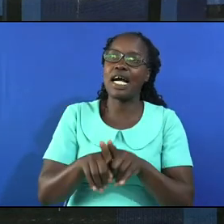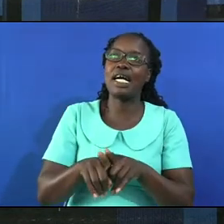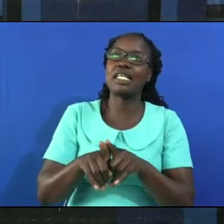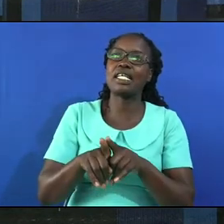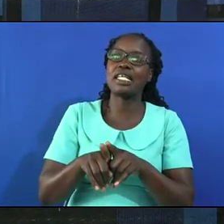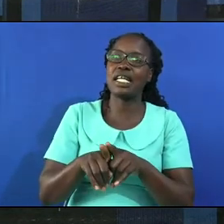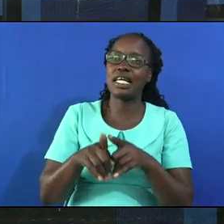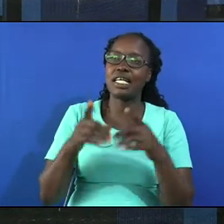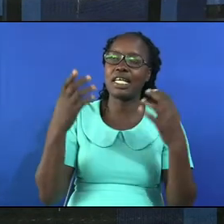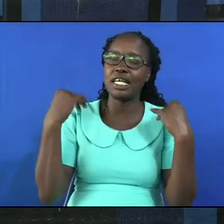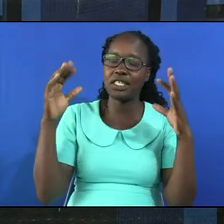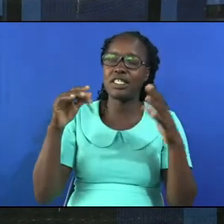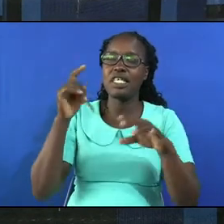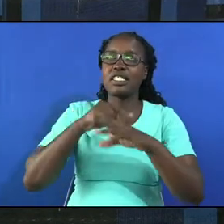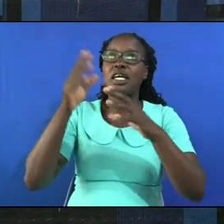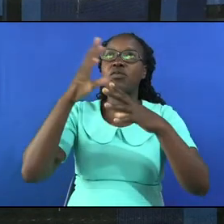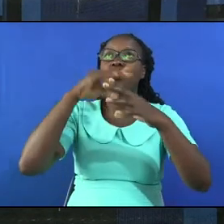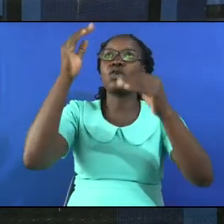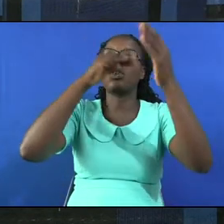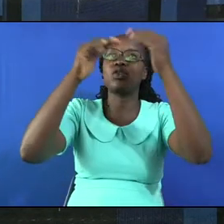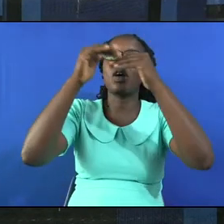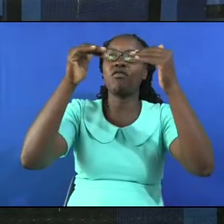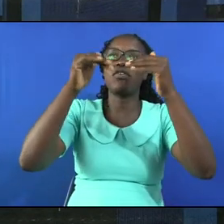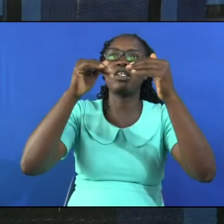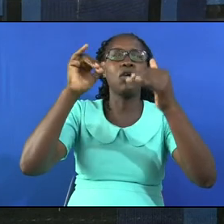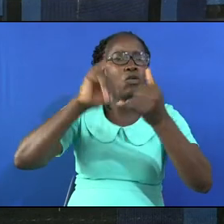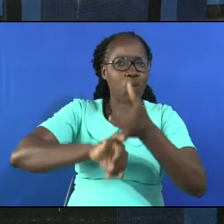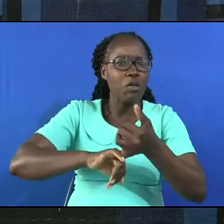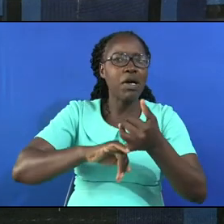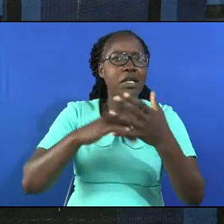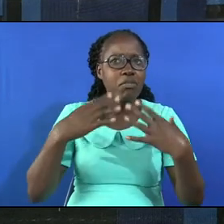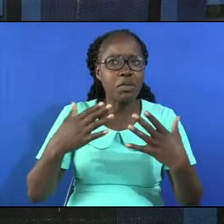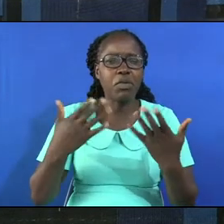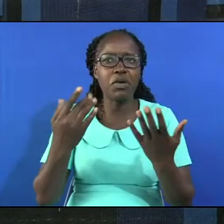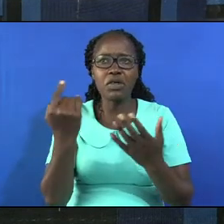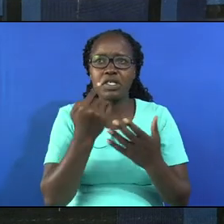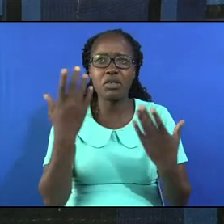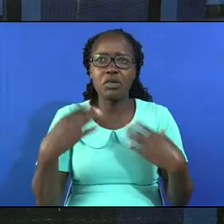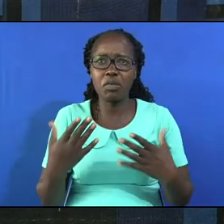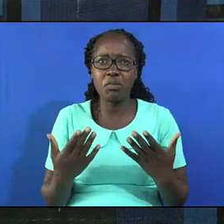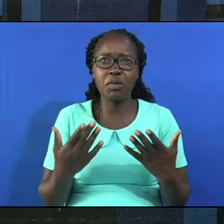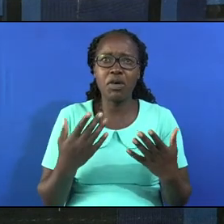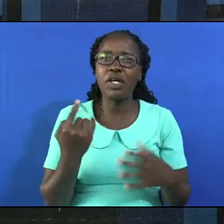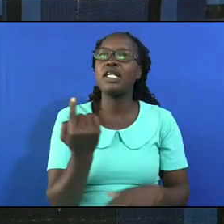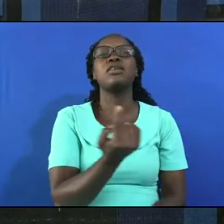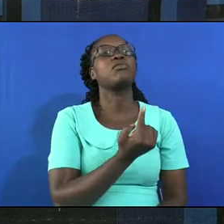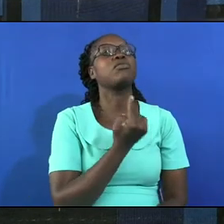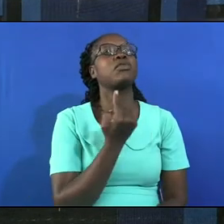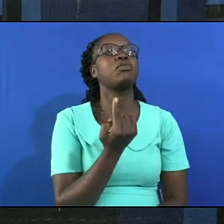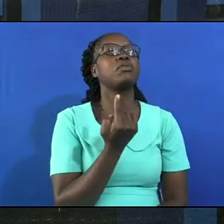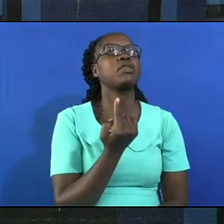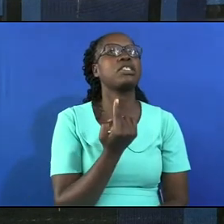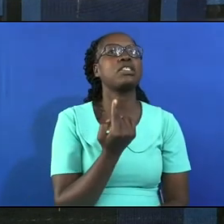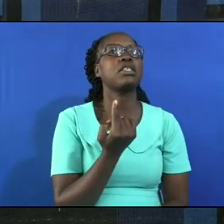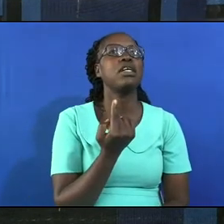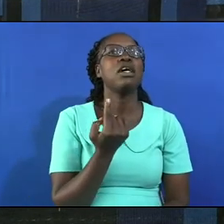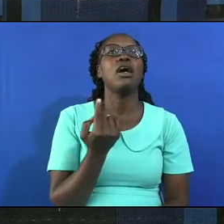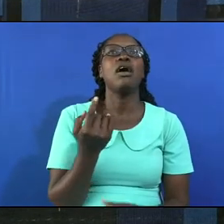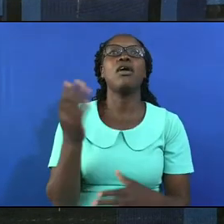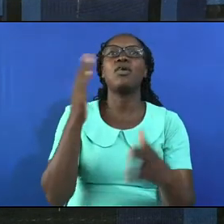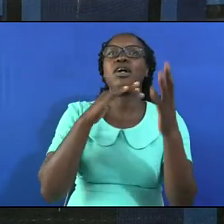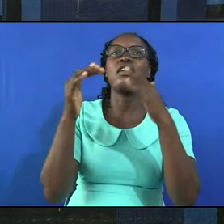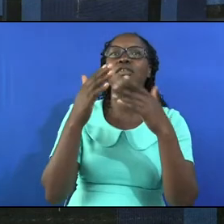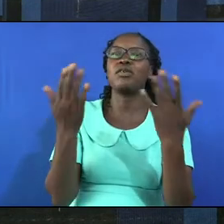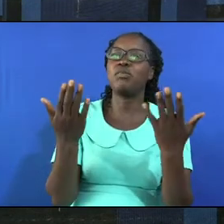says, when we get to heaven, will we be married people or single people? I can't hear you. When we get